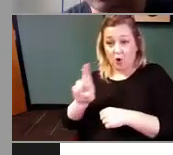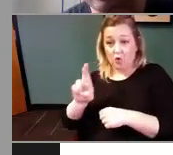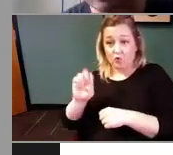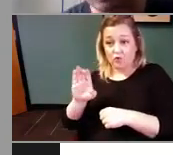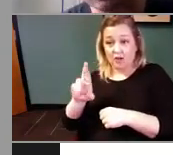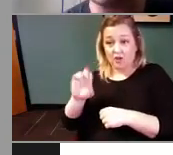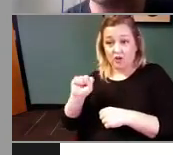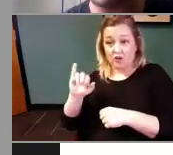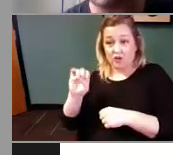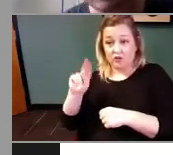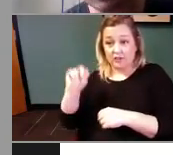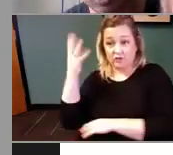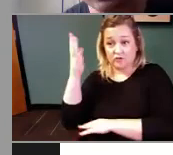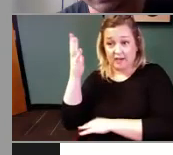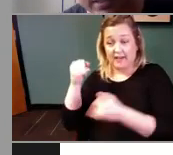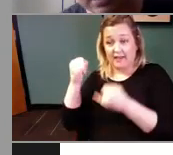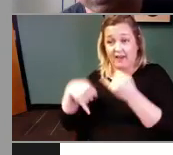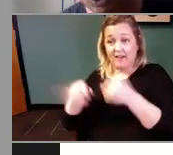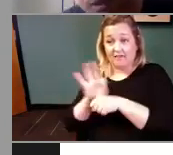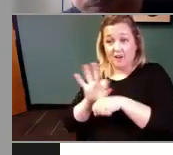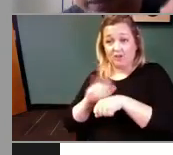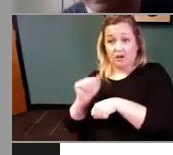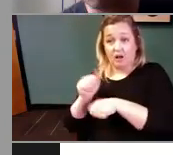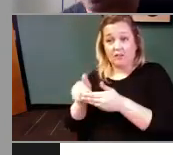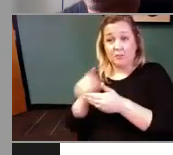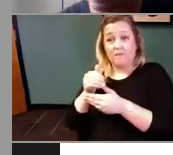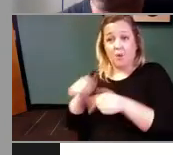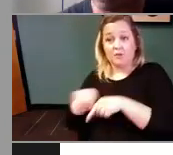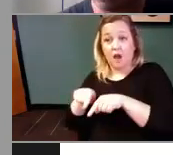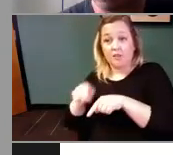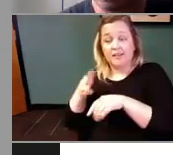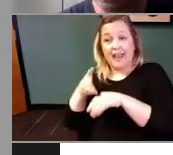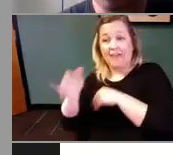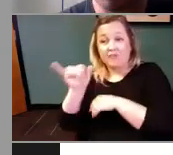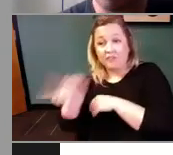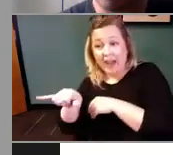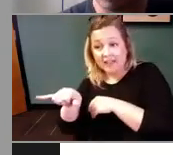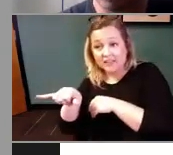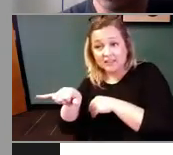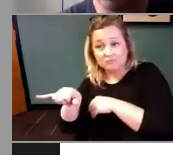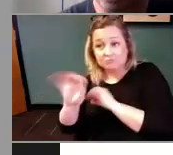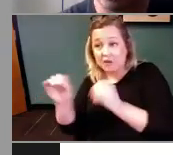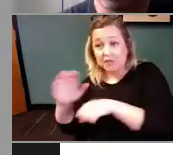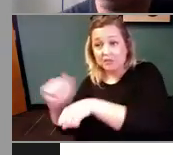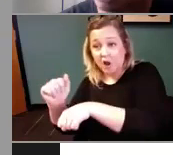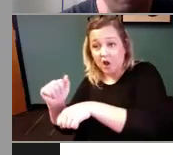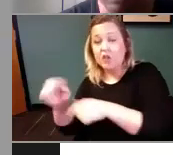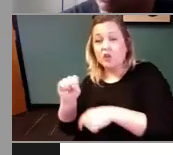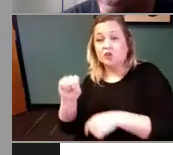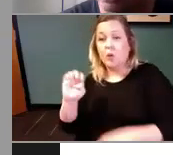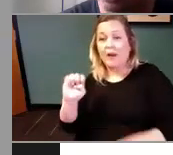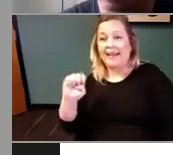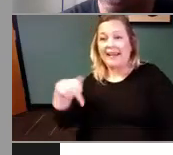function call will be for socks, and then after socks, nothing else is called, and it pops back out, right? So Yep. that gets you